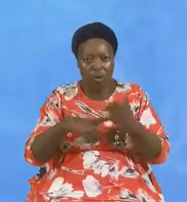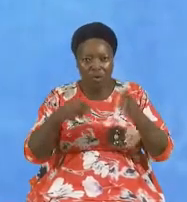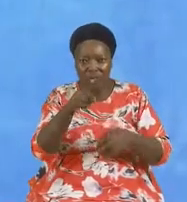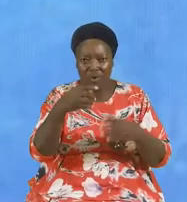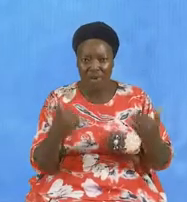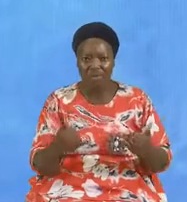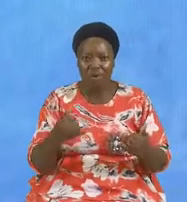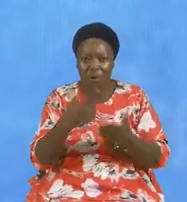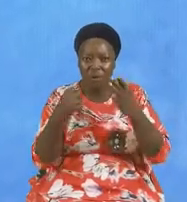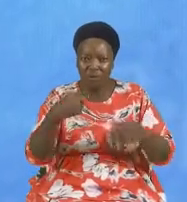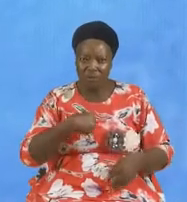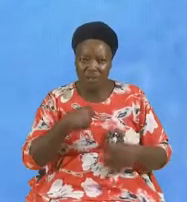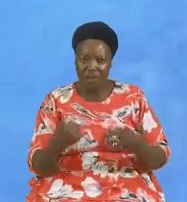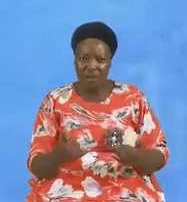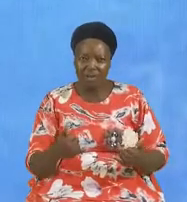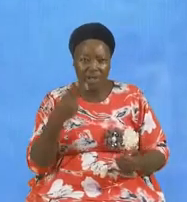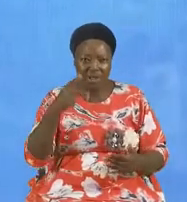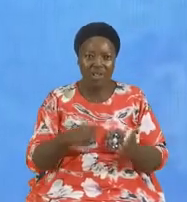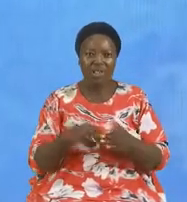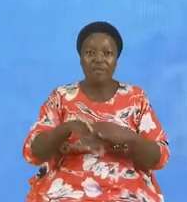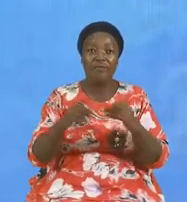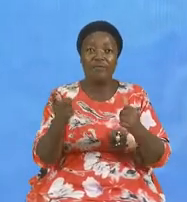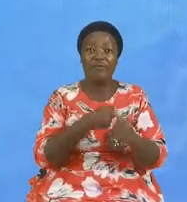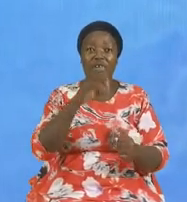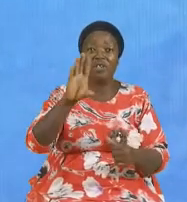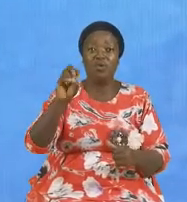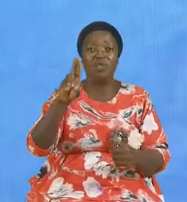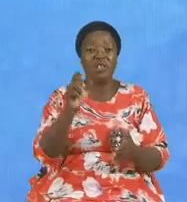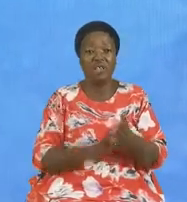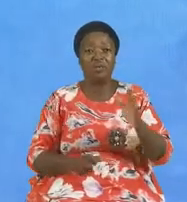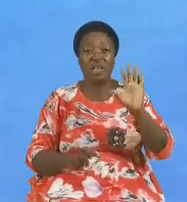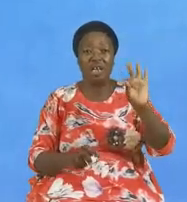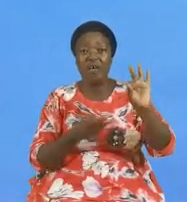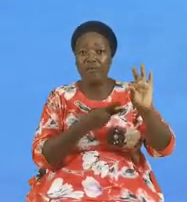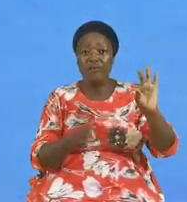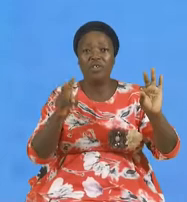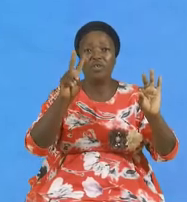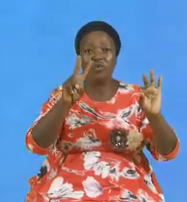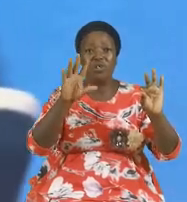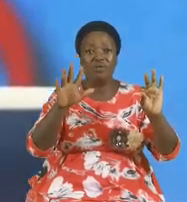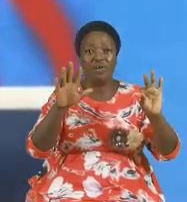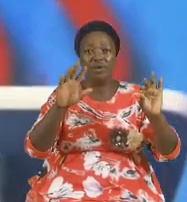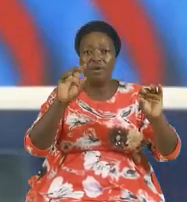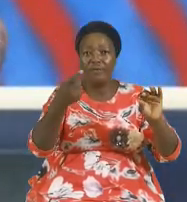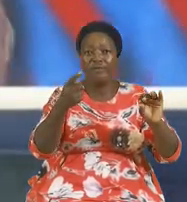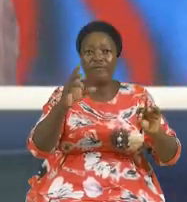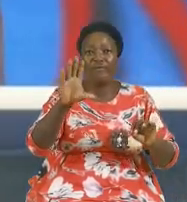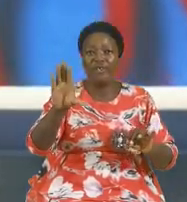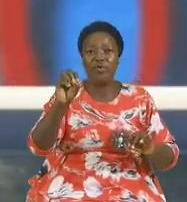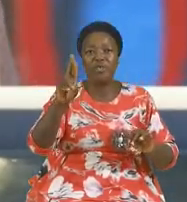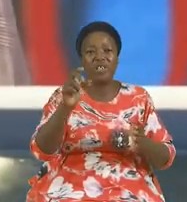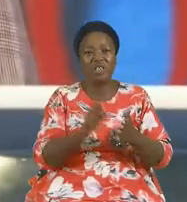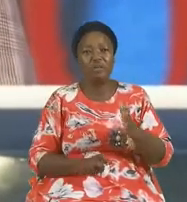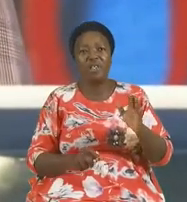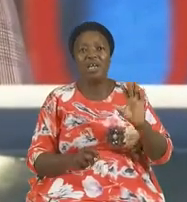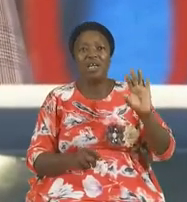Where's the crown? How about you now? How about me now? Look at this. 1 Corinthians chapter 9,